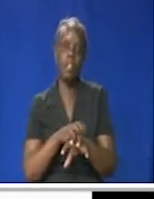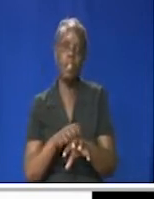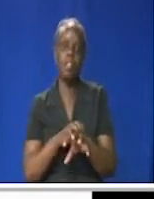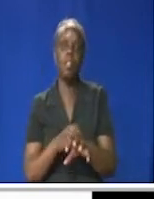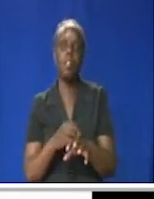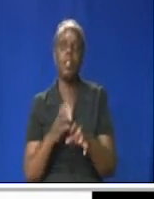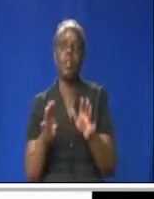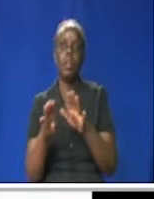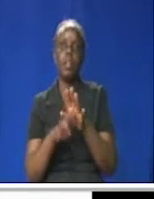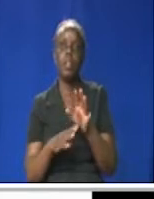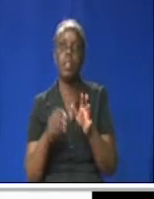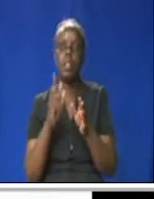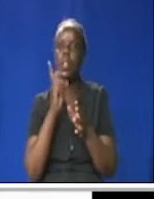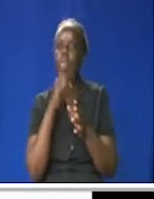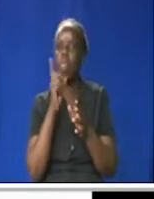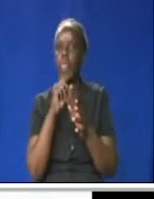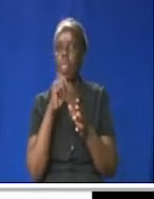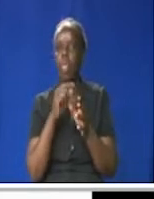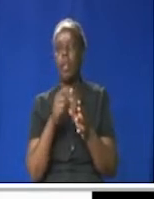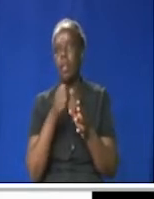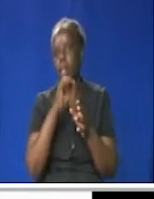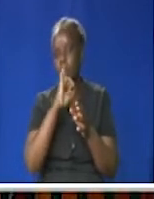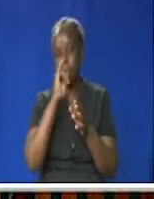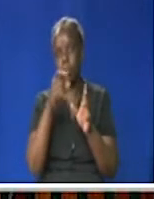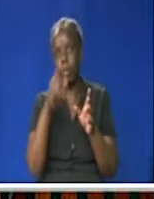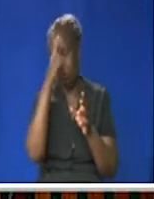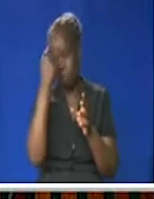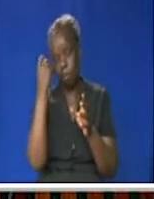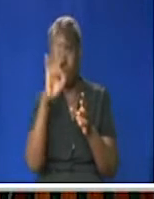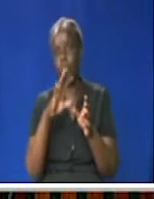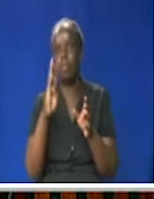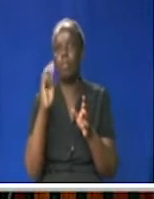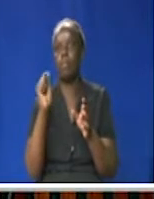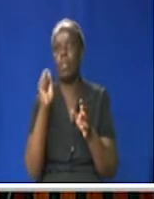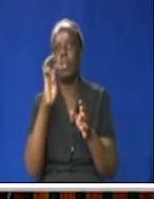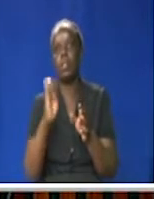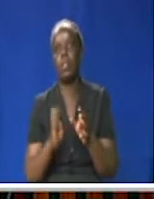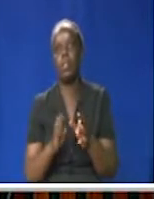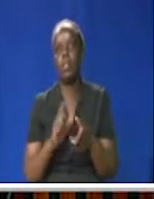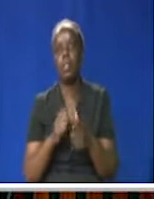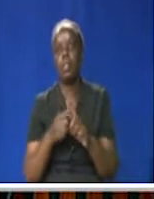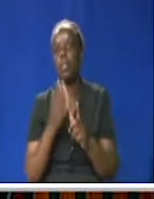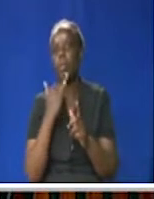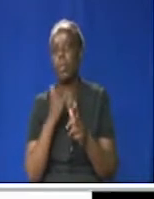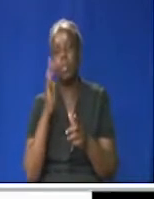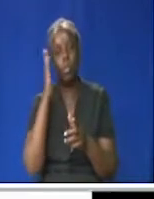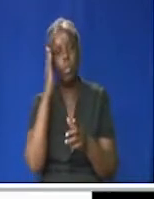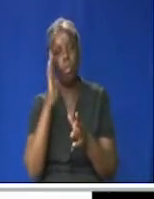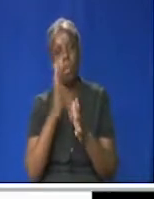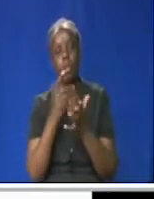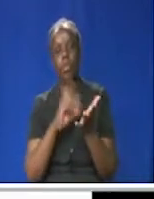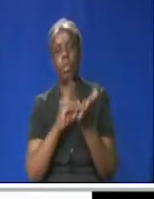is due to presence of the base. Therefore, we need to know how to